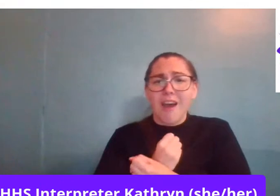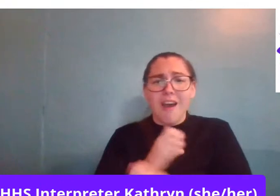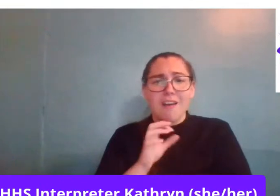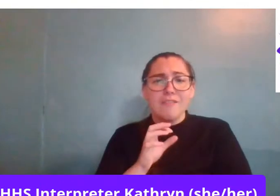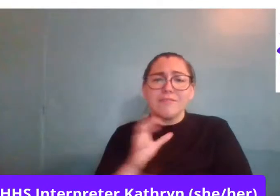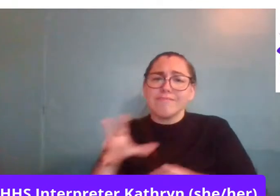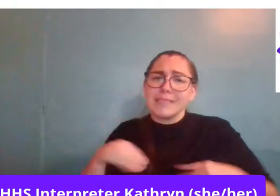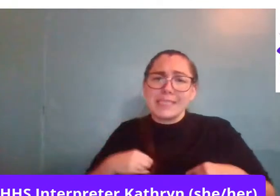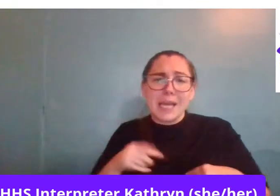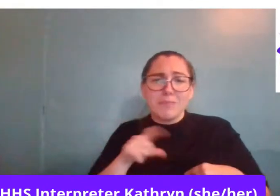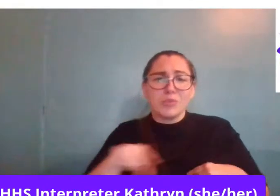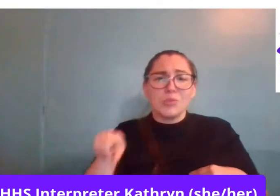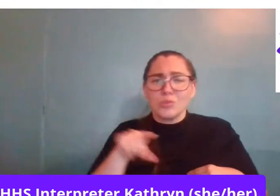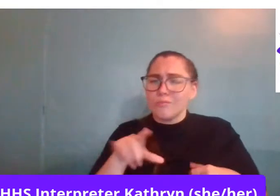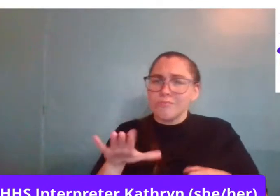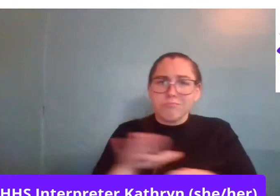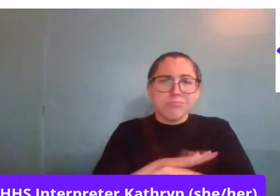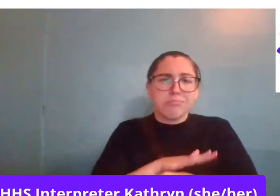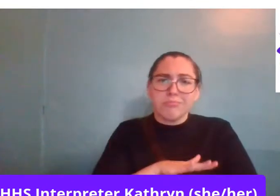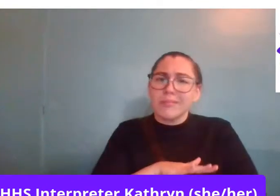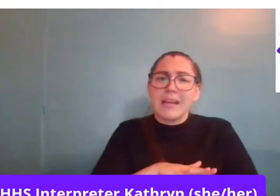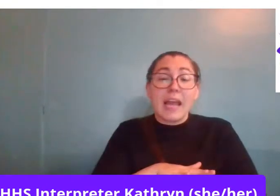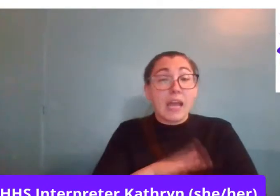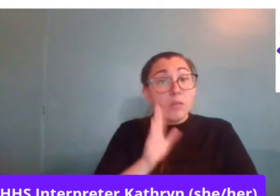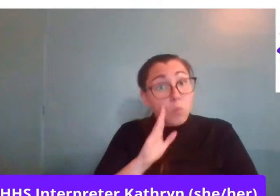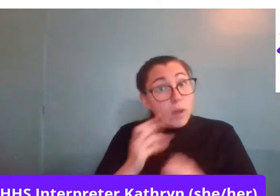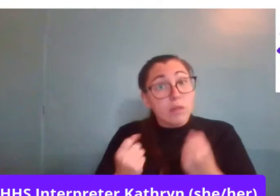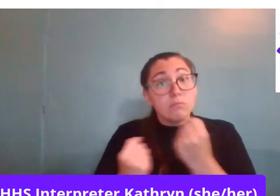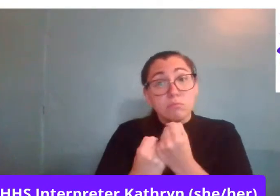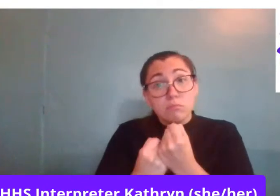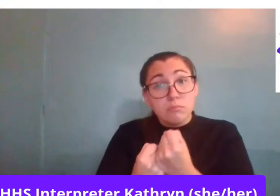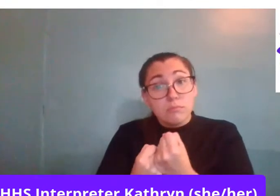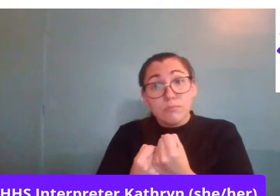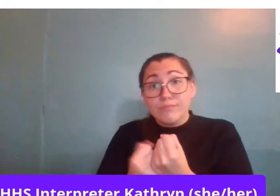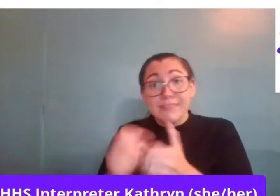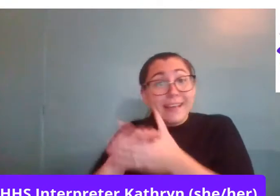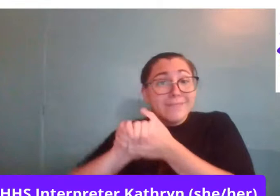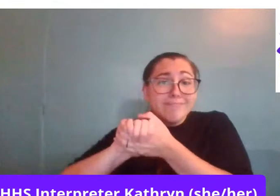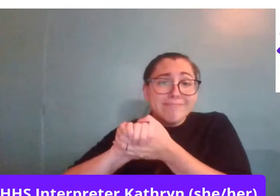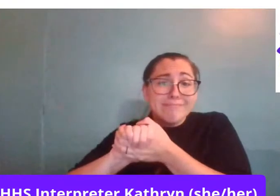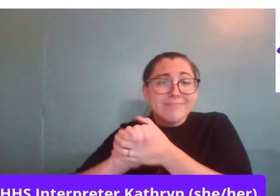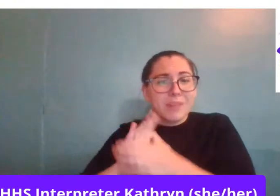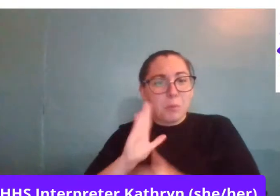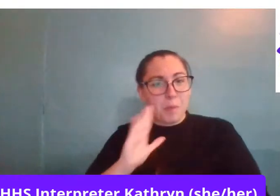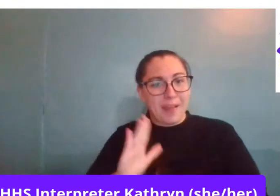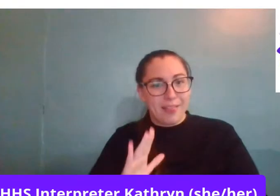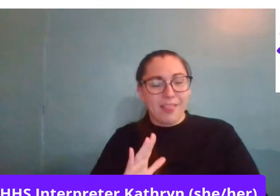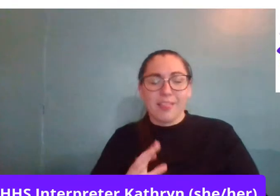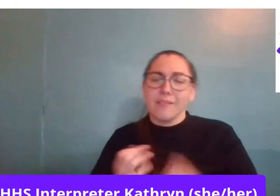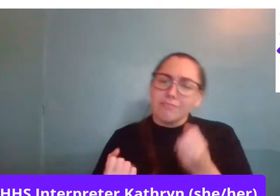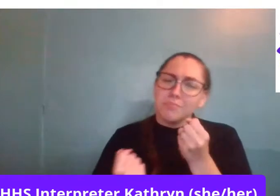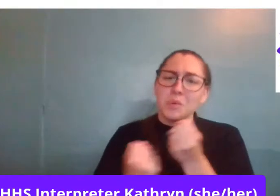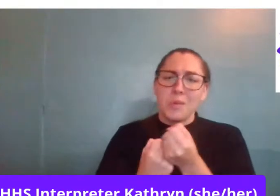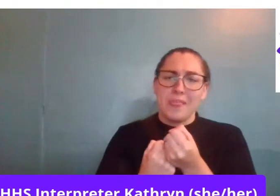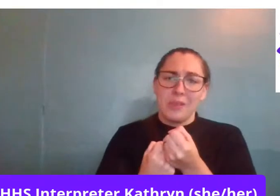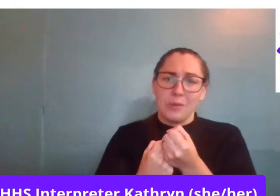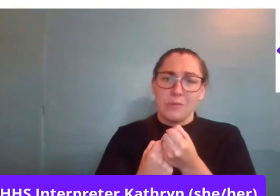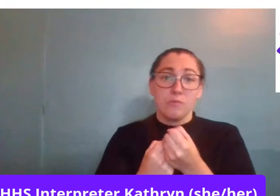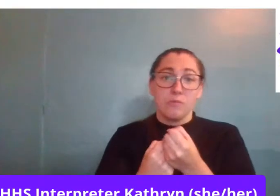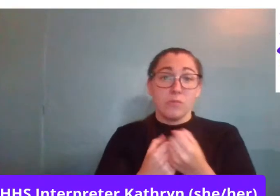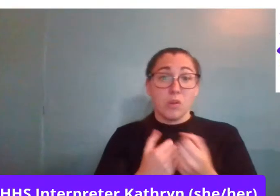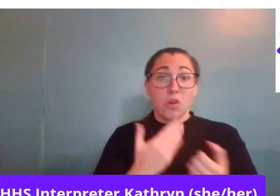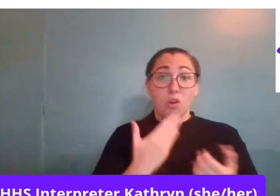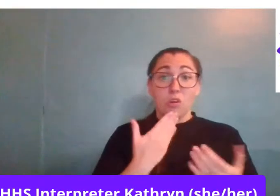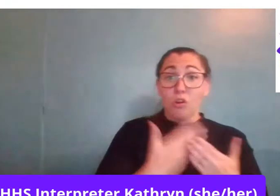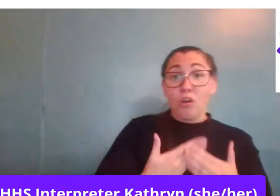unconditionally and will hold your hand. Yes. And will be with you in the good, the bad, and